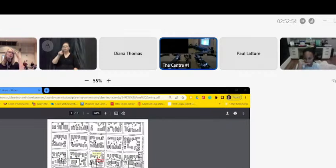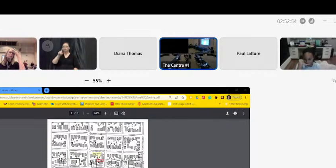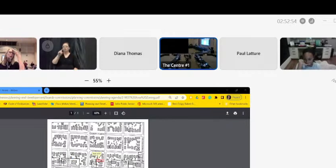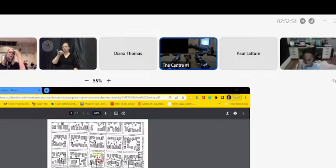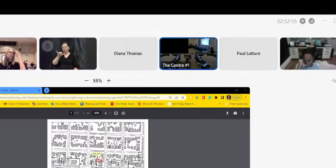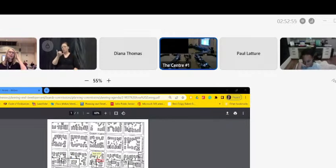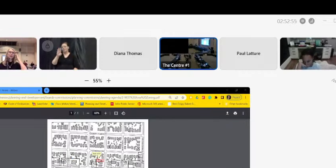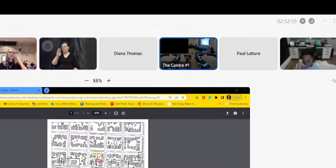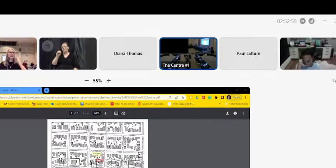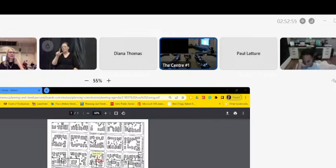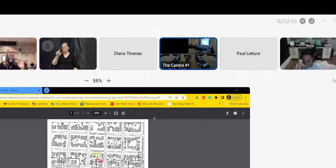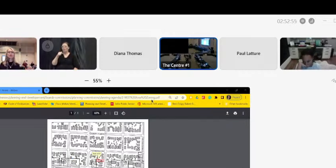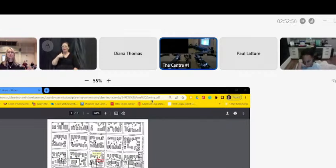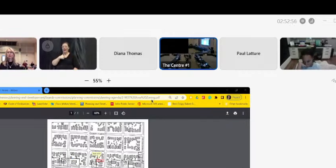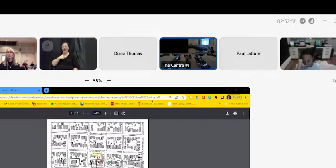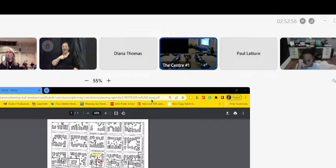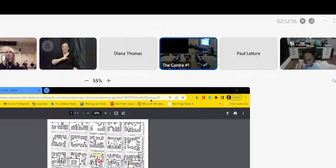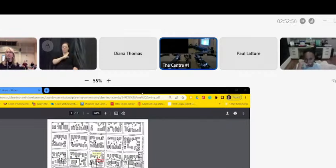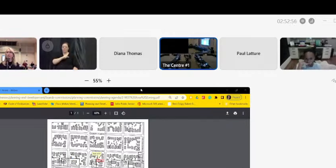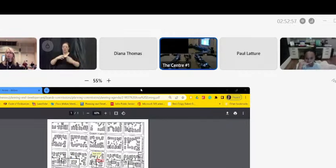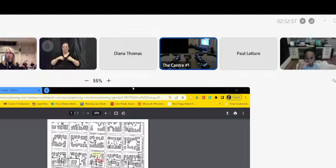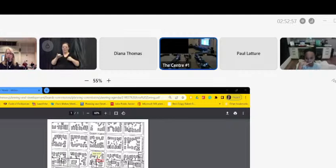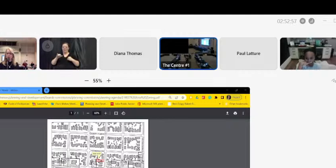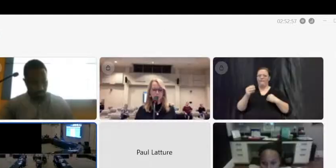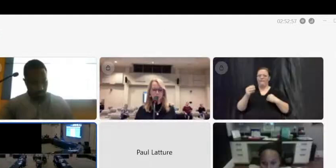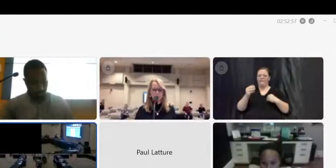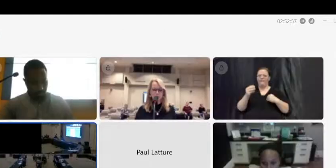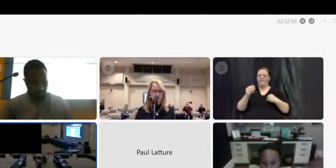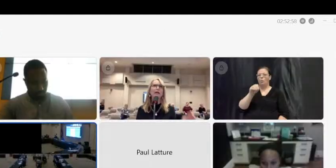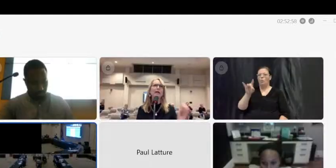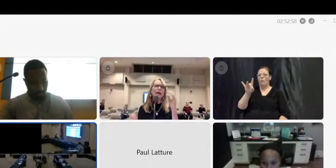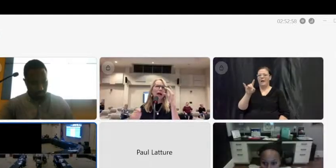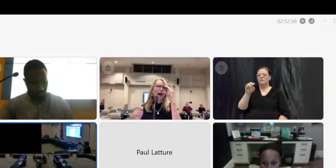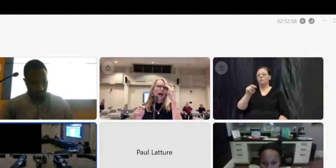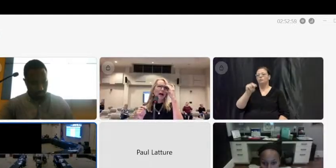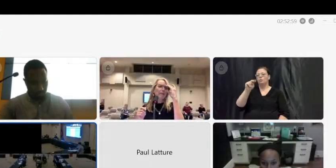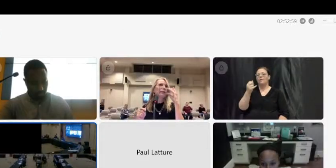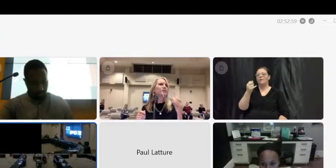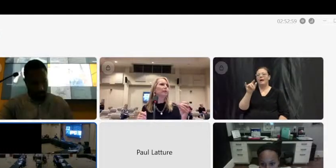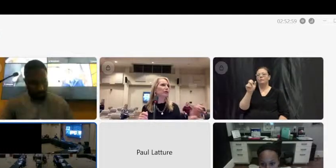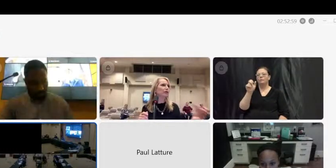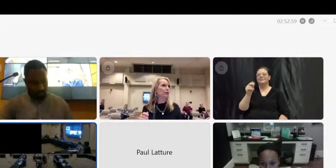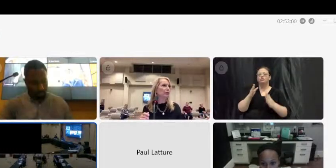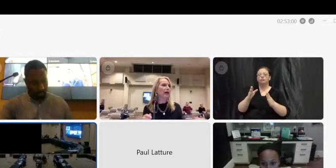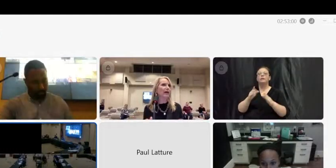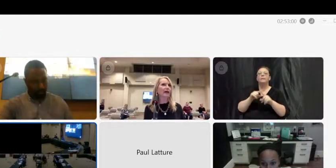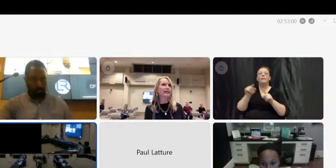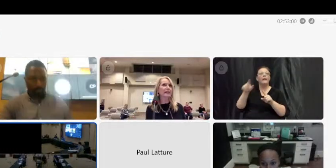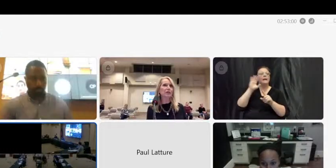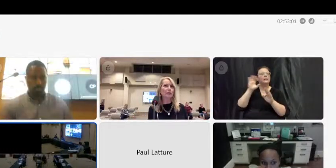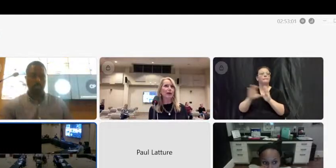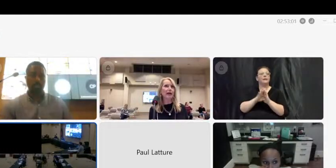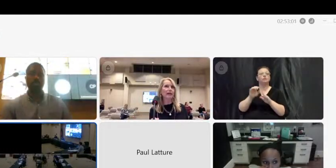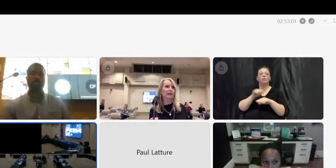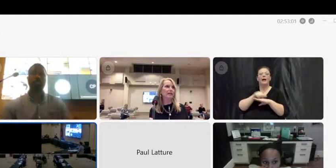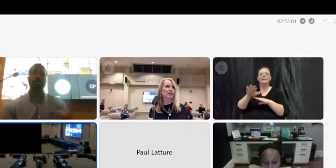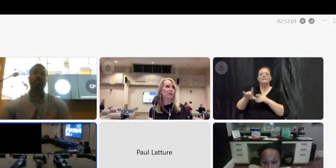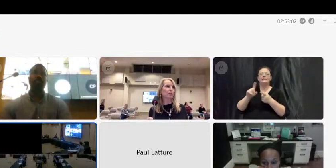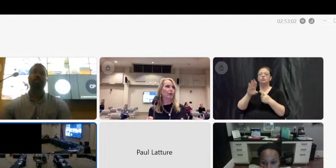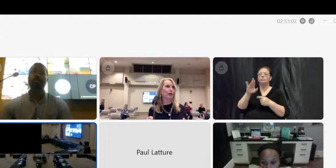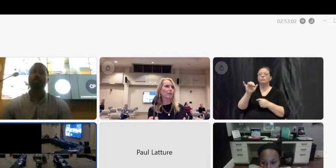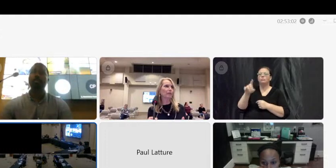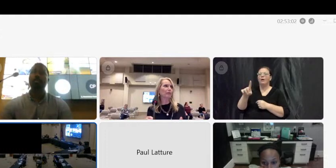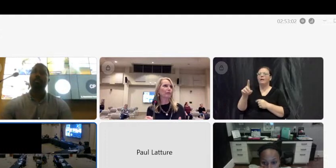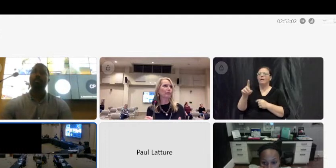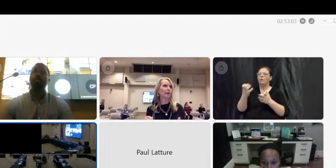I own the property personally at 2008 North Harrison Street. There is a picture that I sent to Brad I'd like to